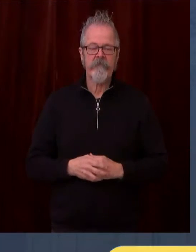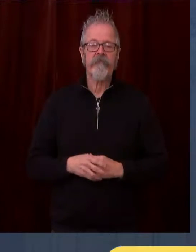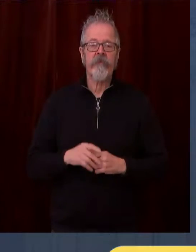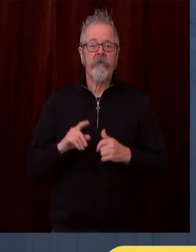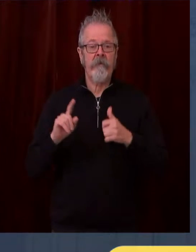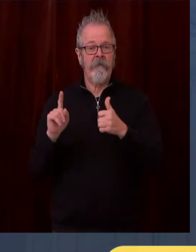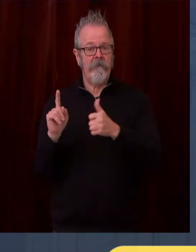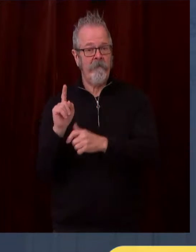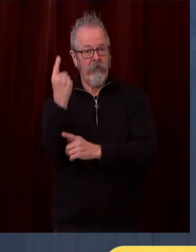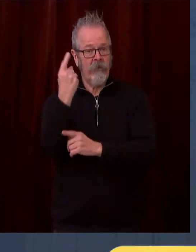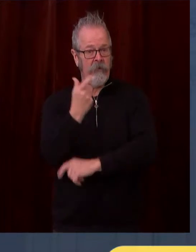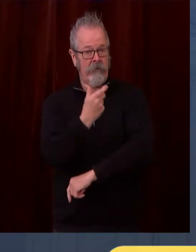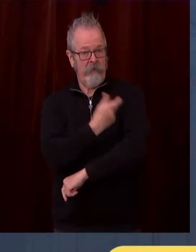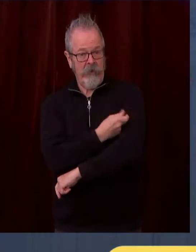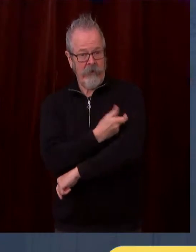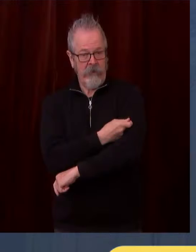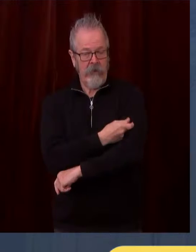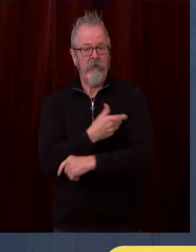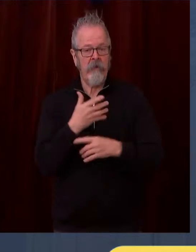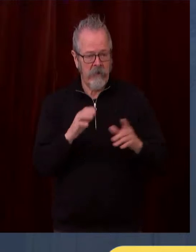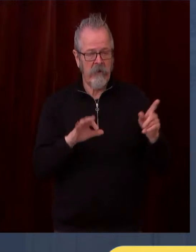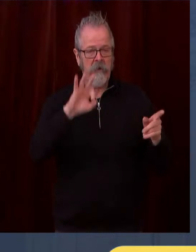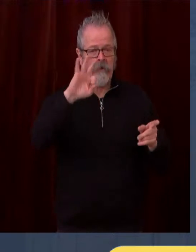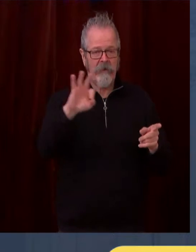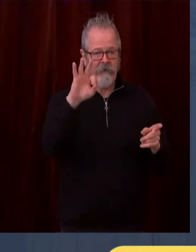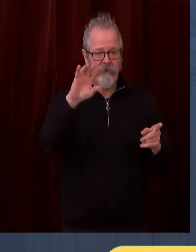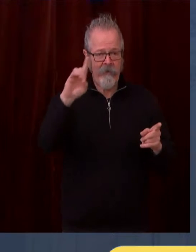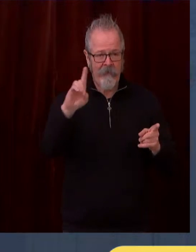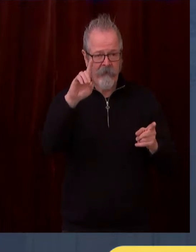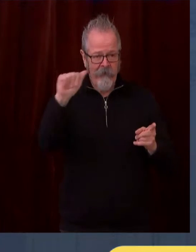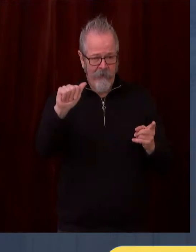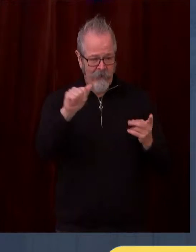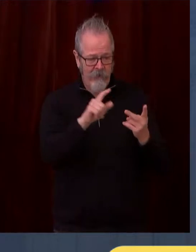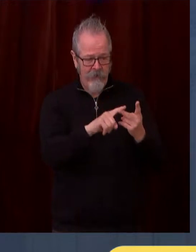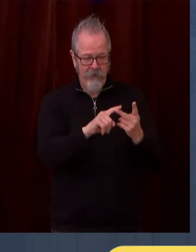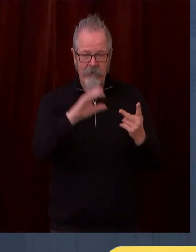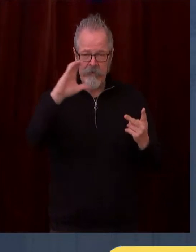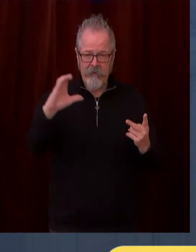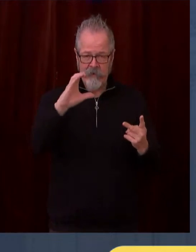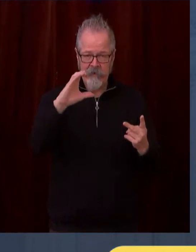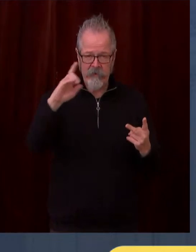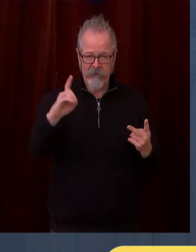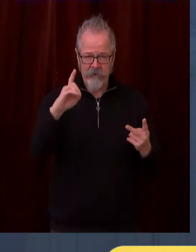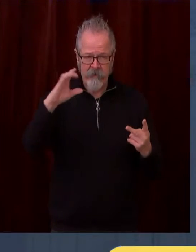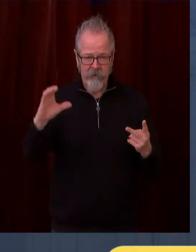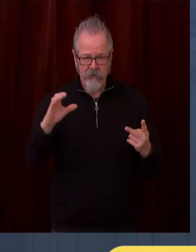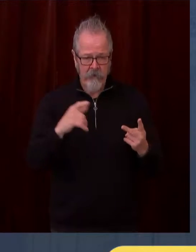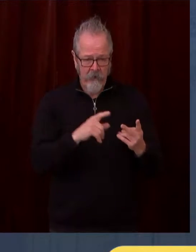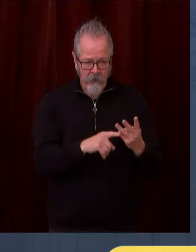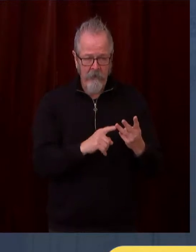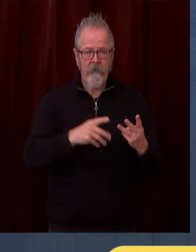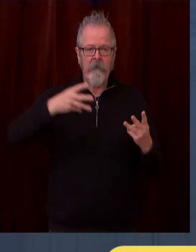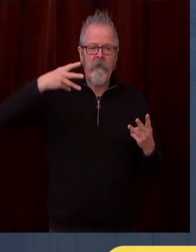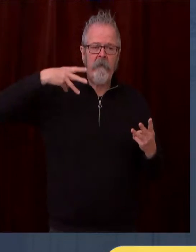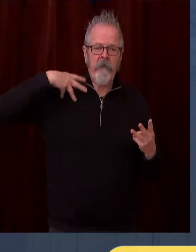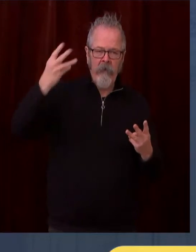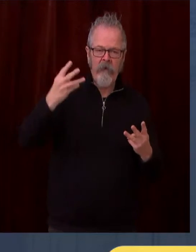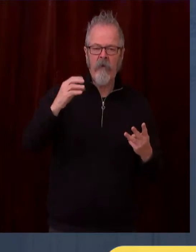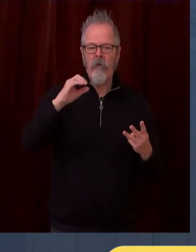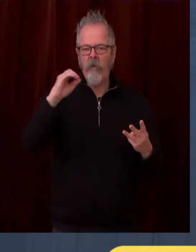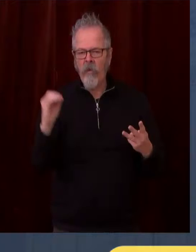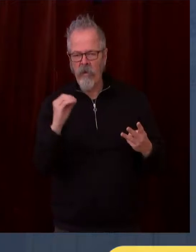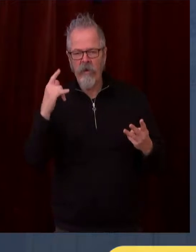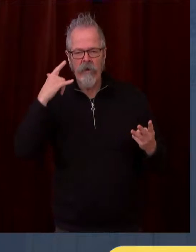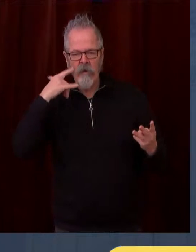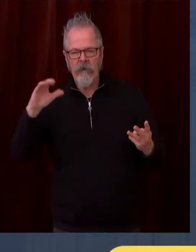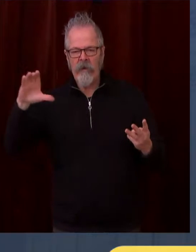Disease Control, and now by our own states in Oregon and California's Western State Scientific